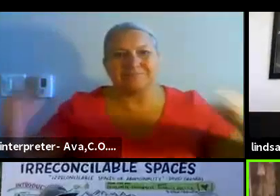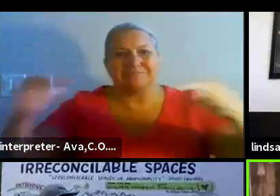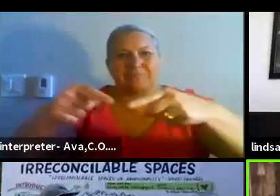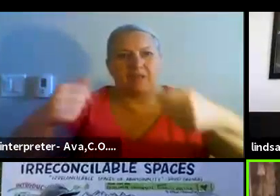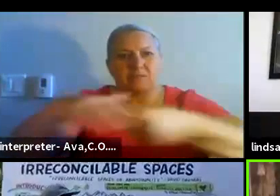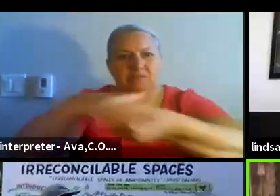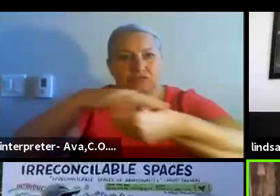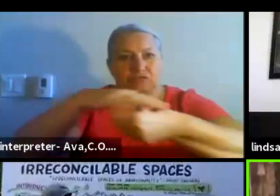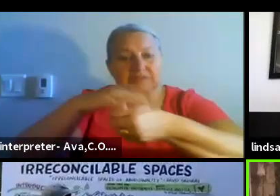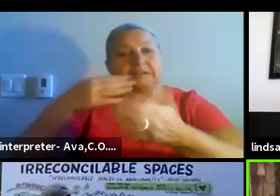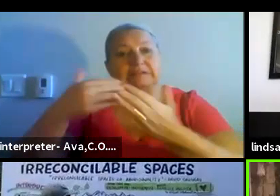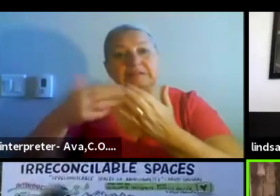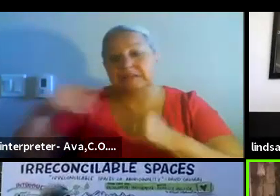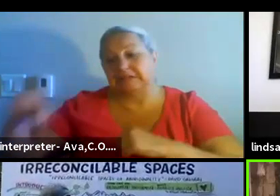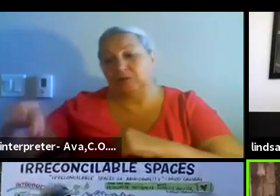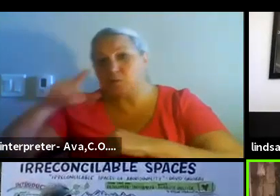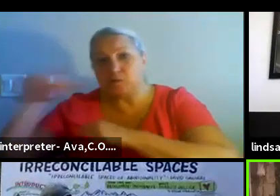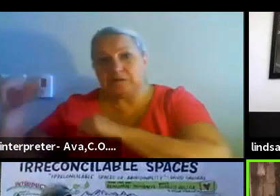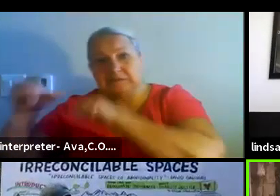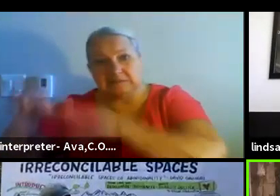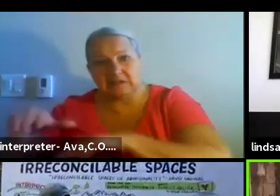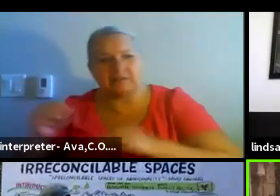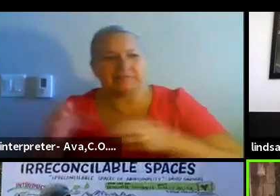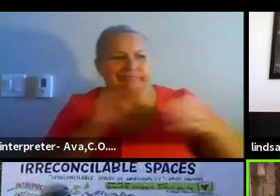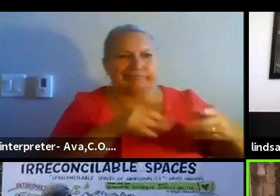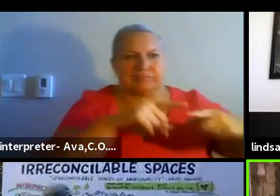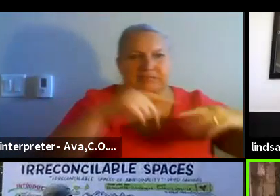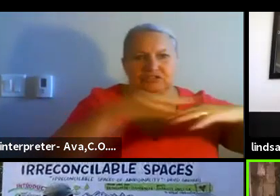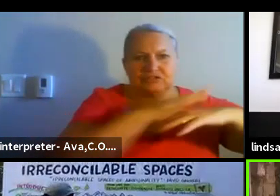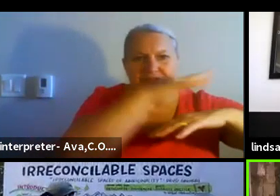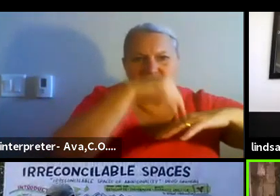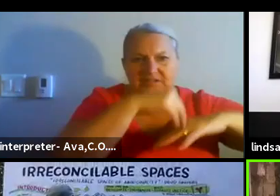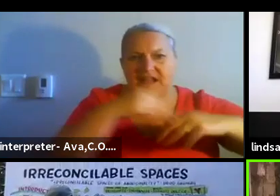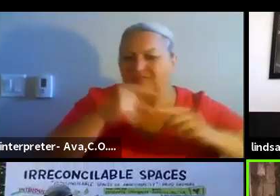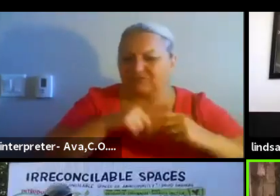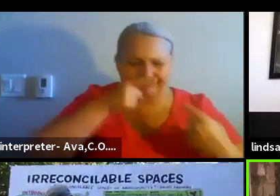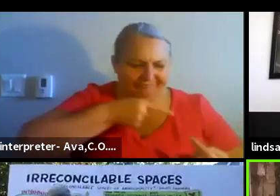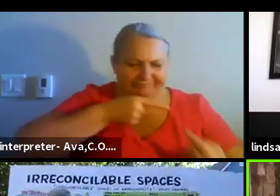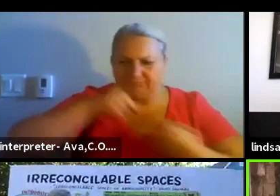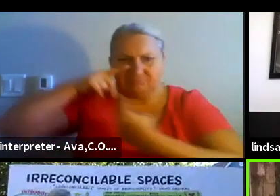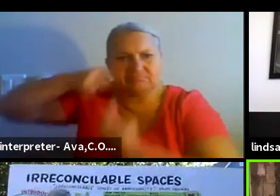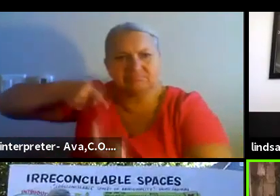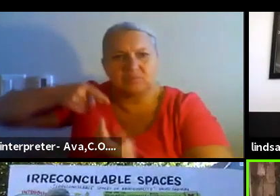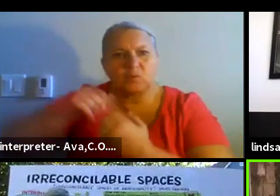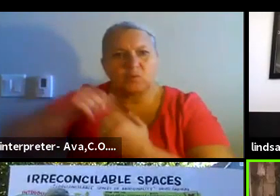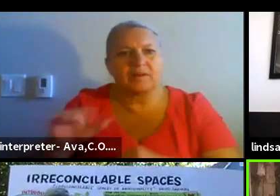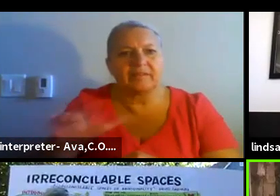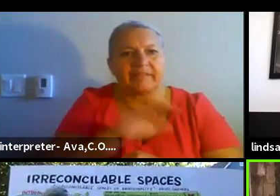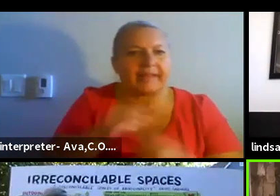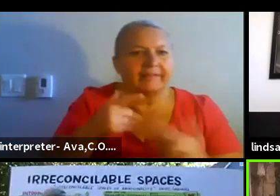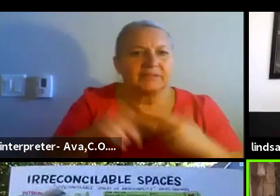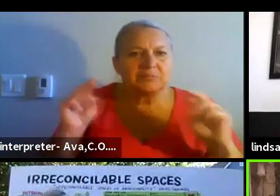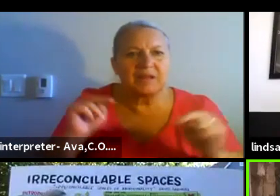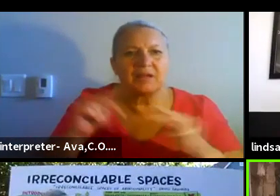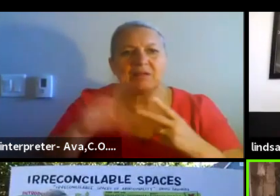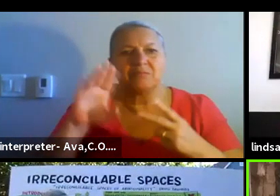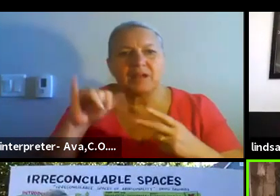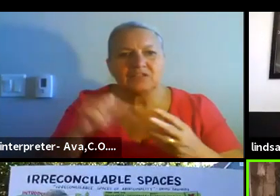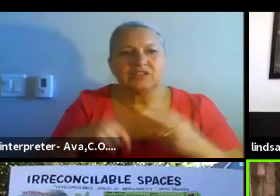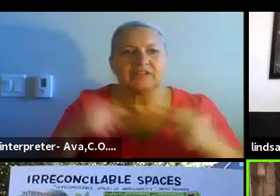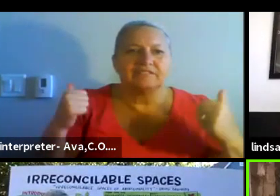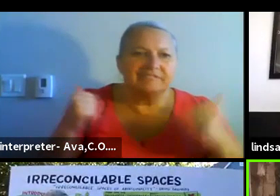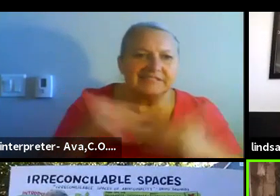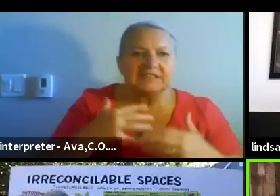and each individual in that group were able to wrestle with their biases, assumptions, suppressed anger, fear, distrust,